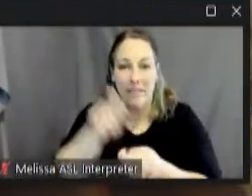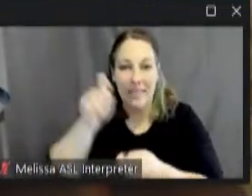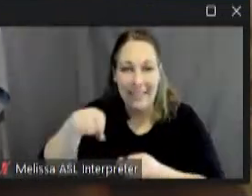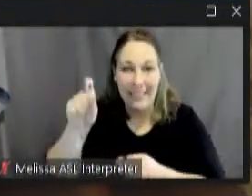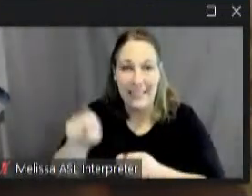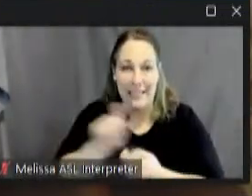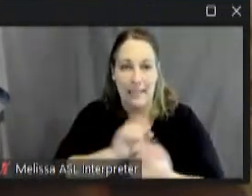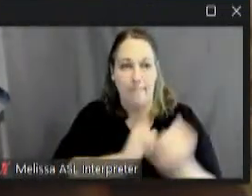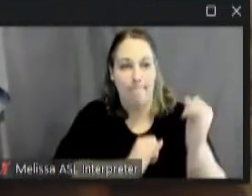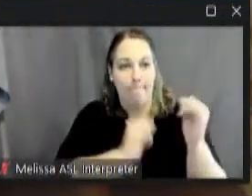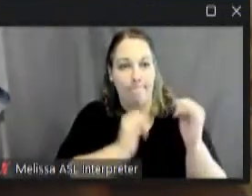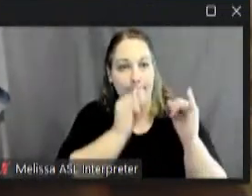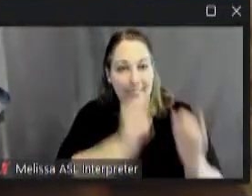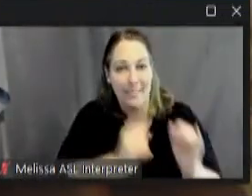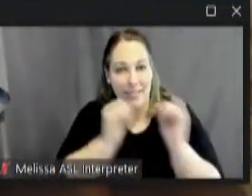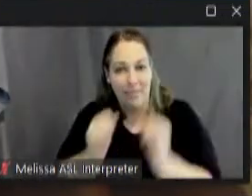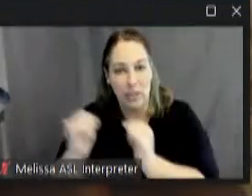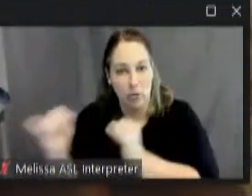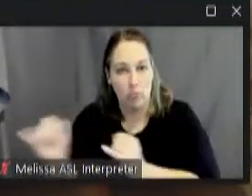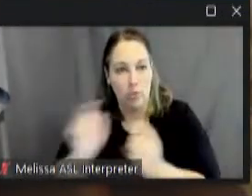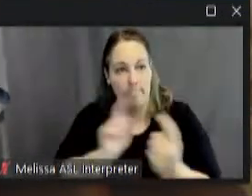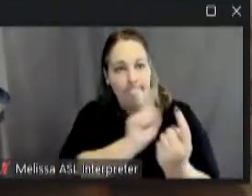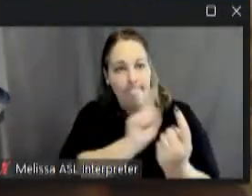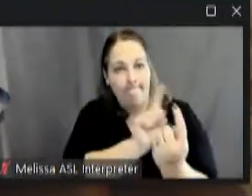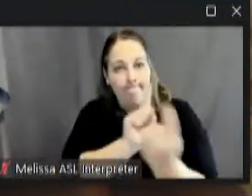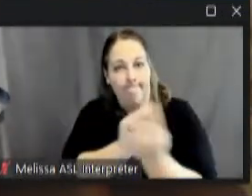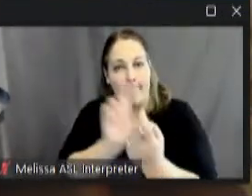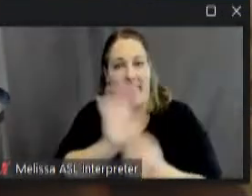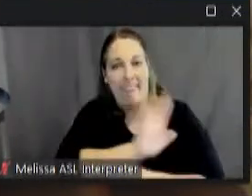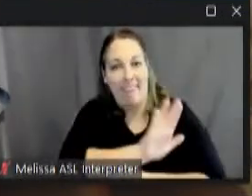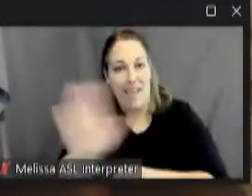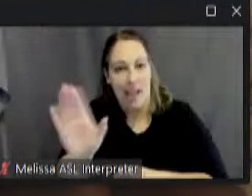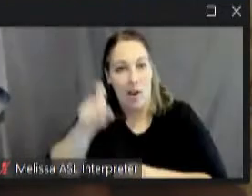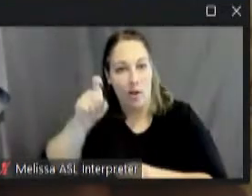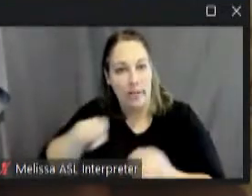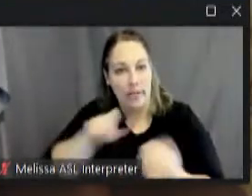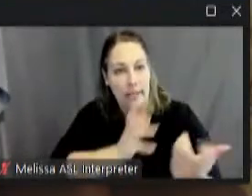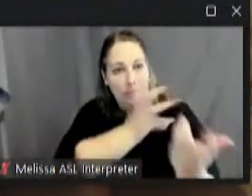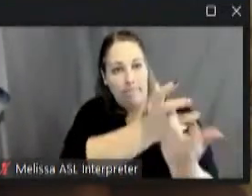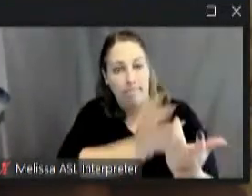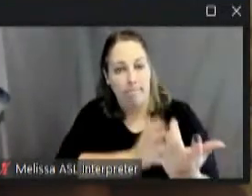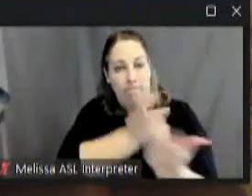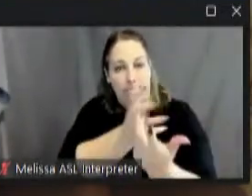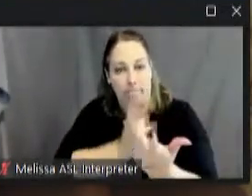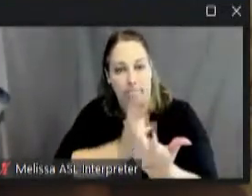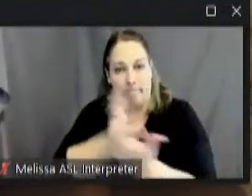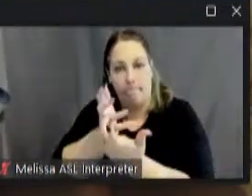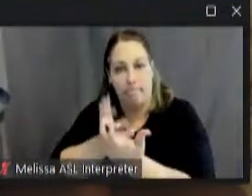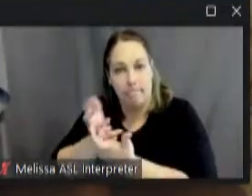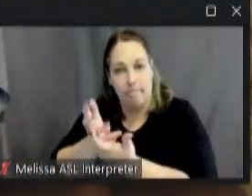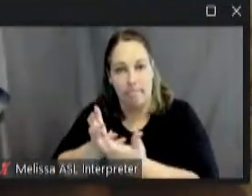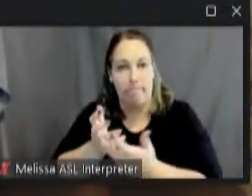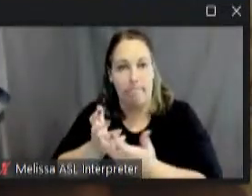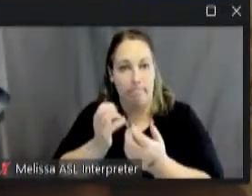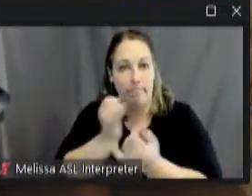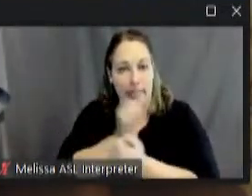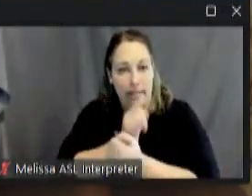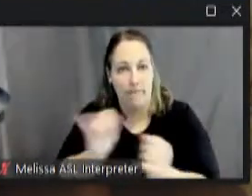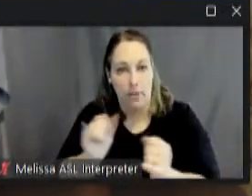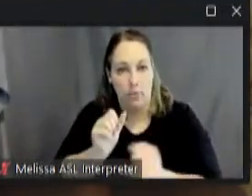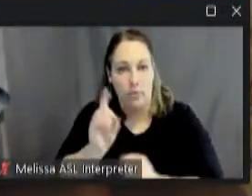each woman with disability. We